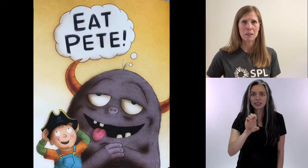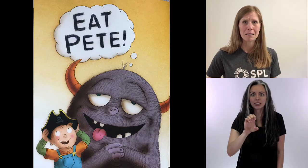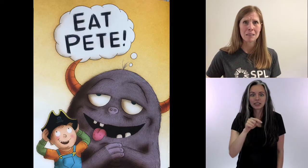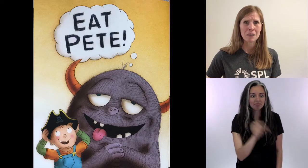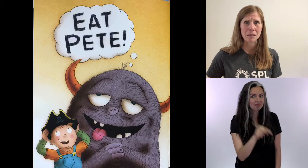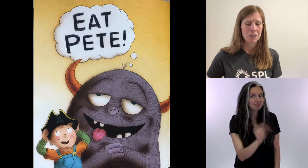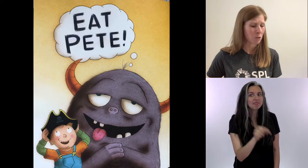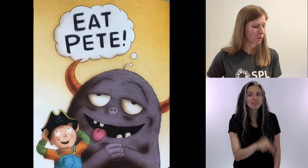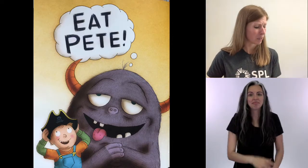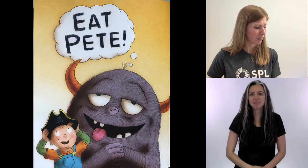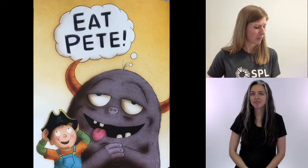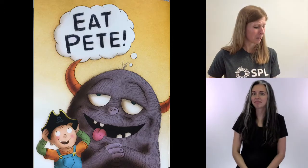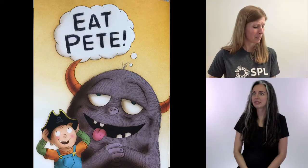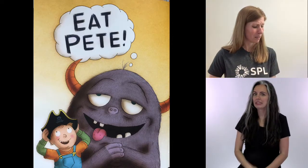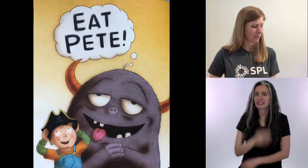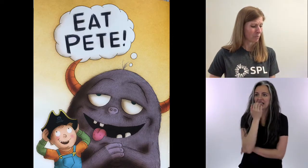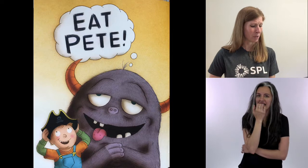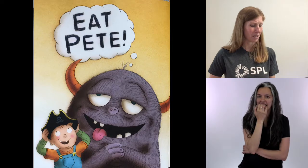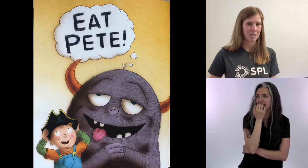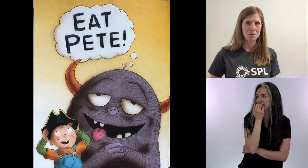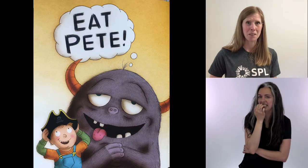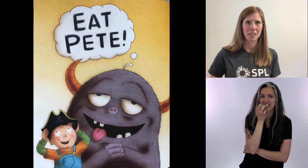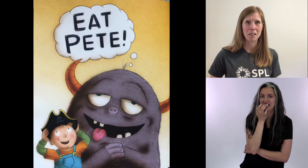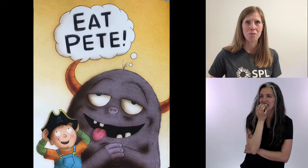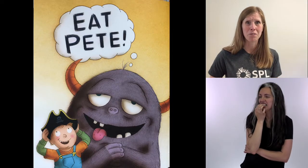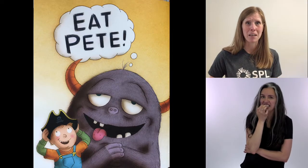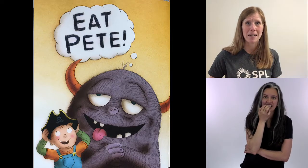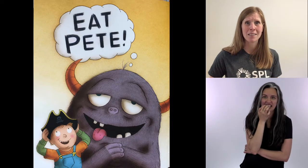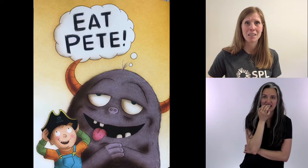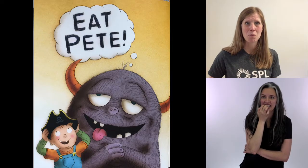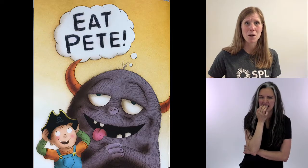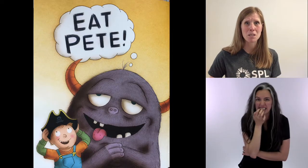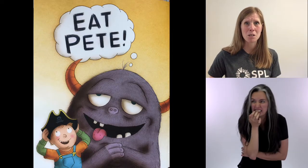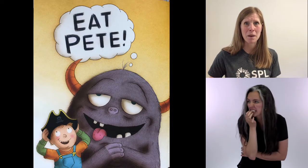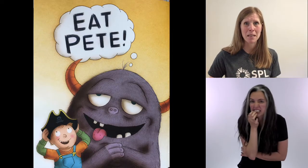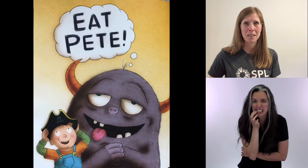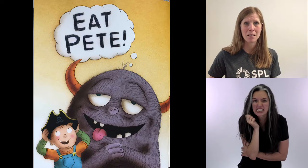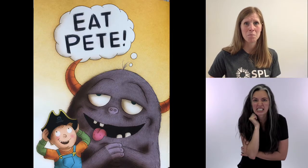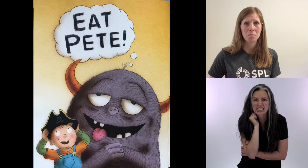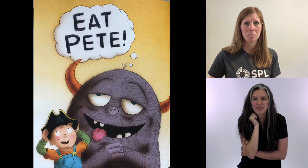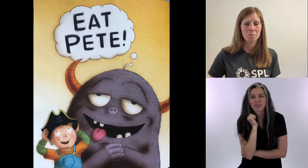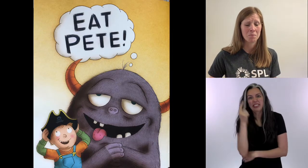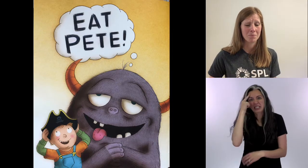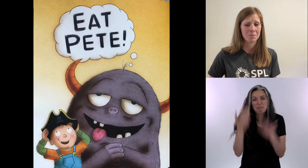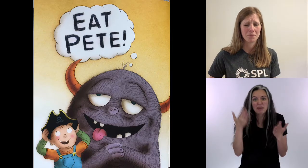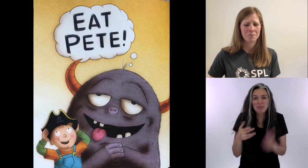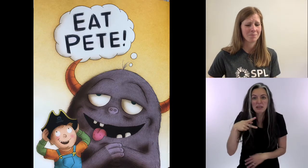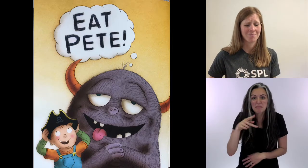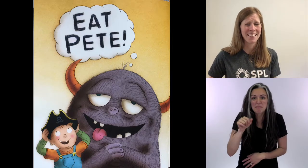Ooh, do you think that Pete is feeling afraid that the monster might eat him?